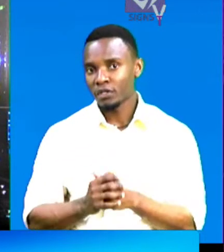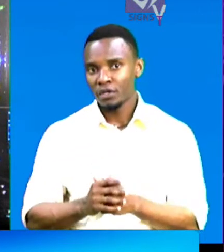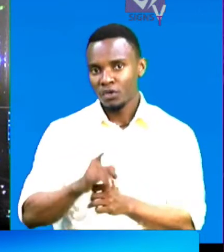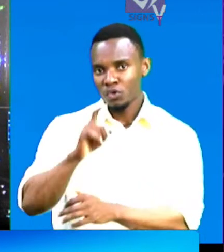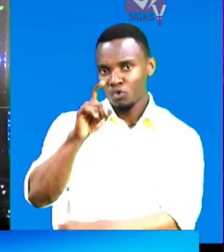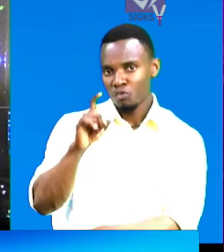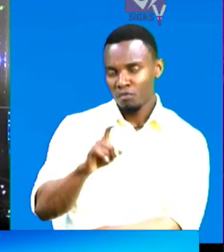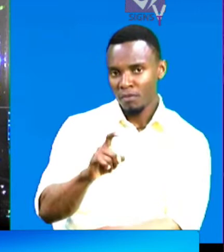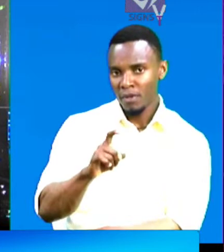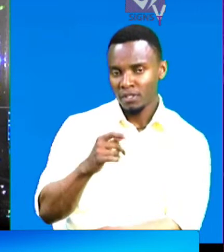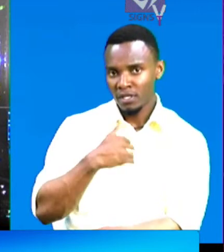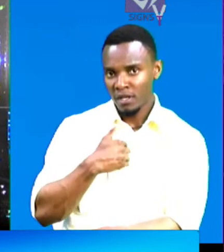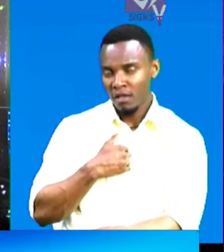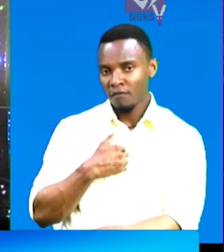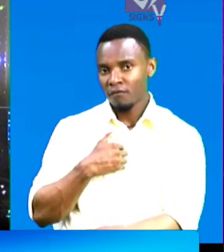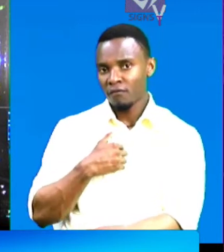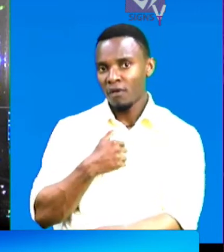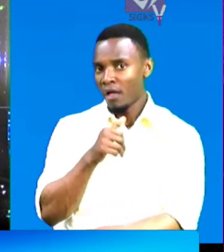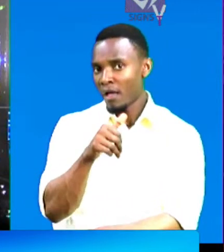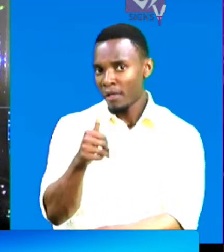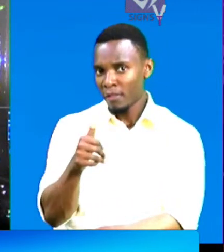get additional products,